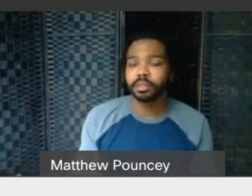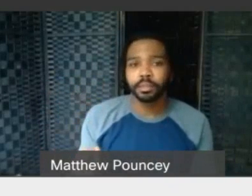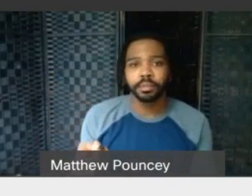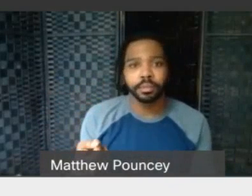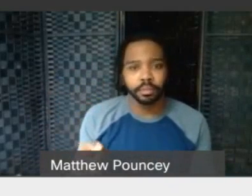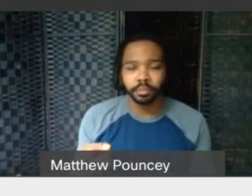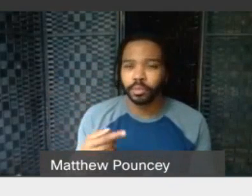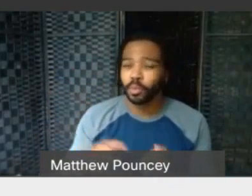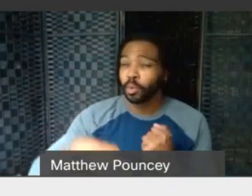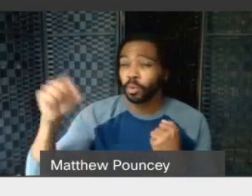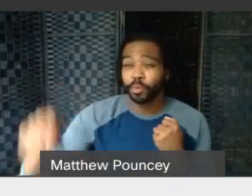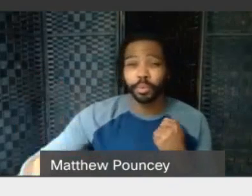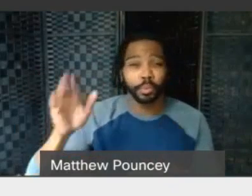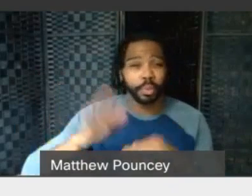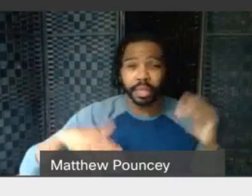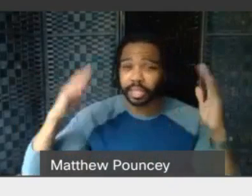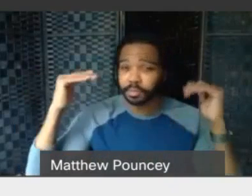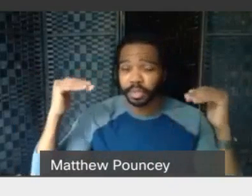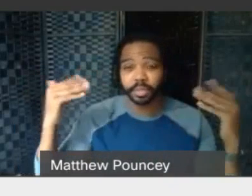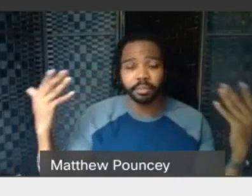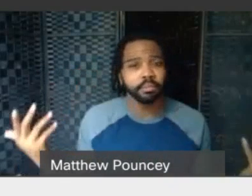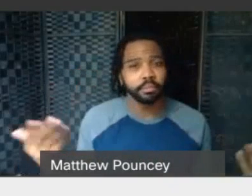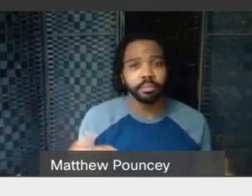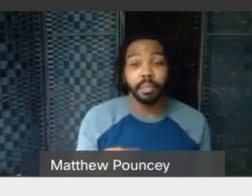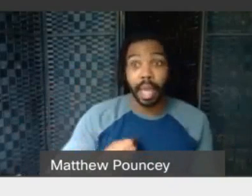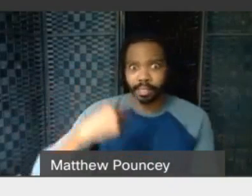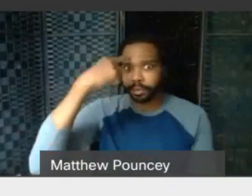on far longer than any of us anticipated, I think.